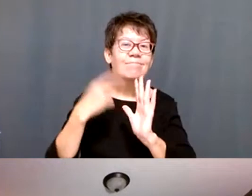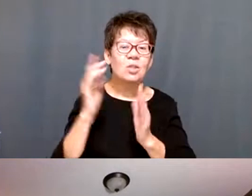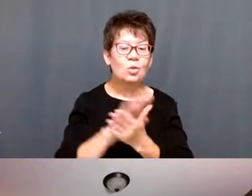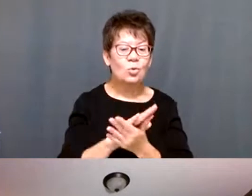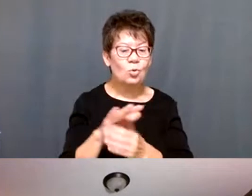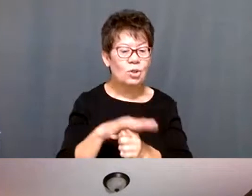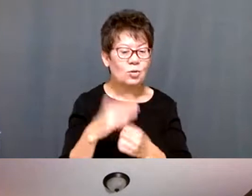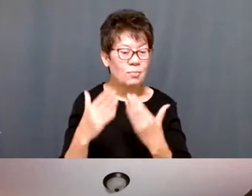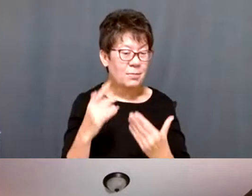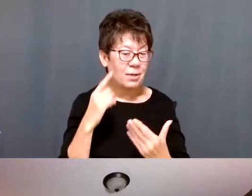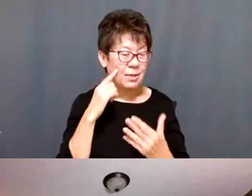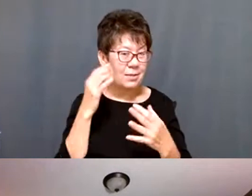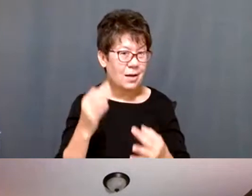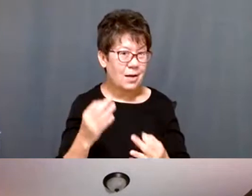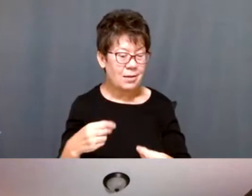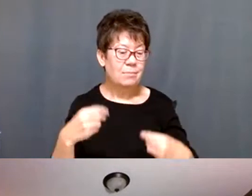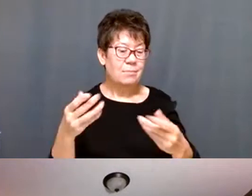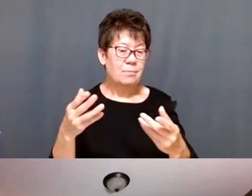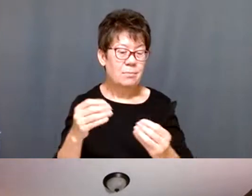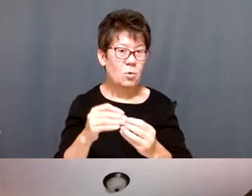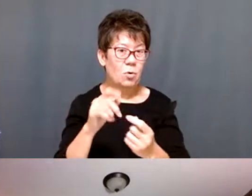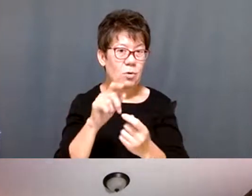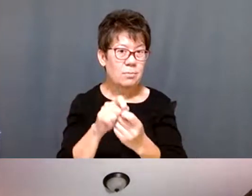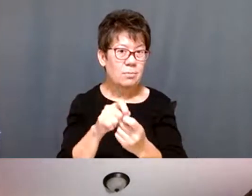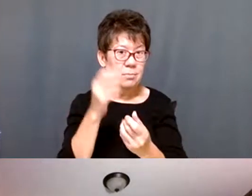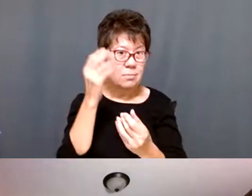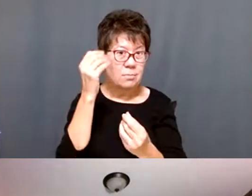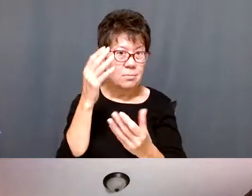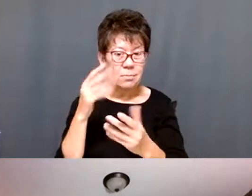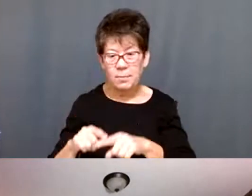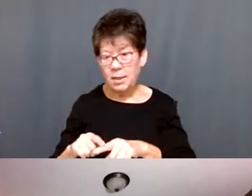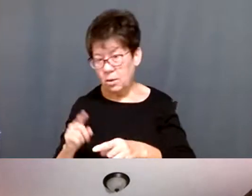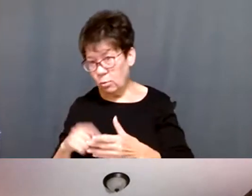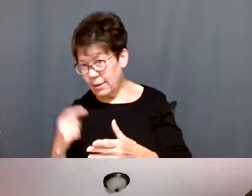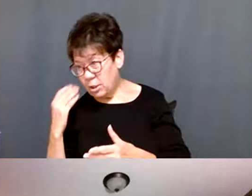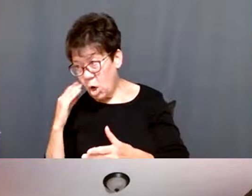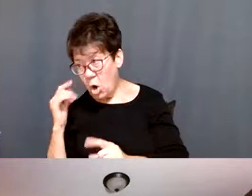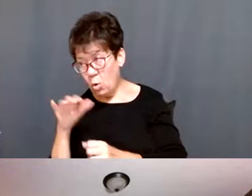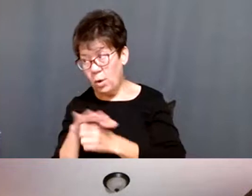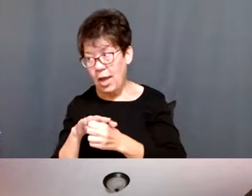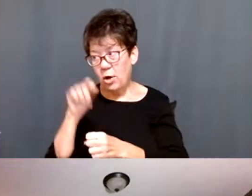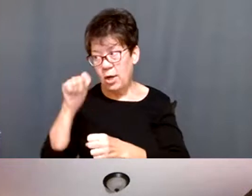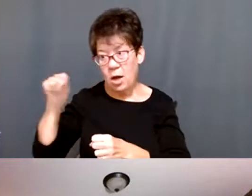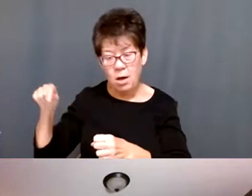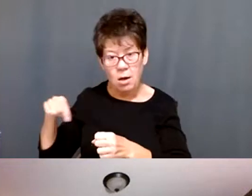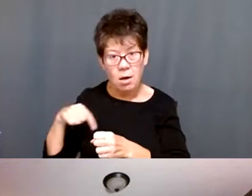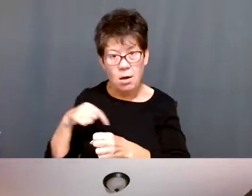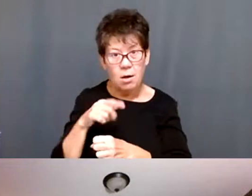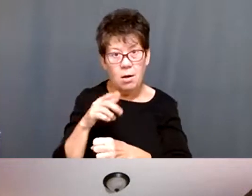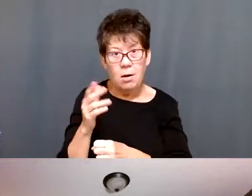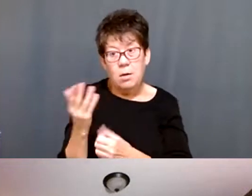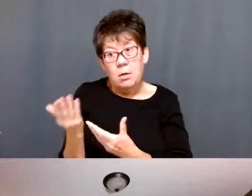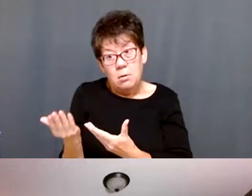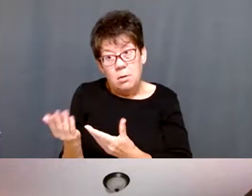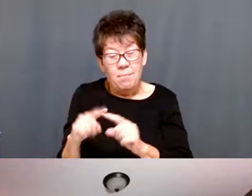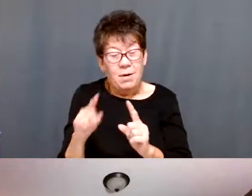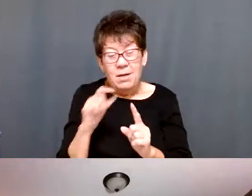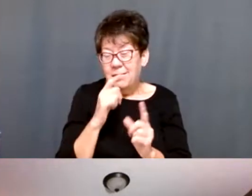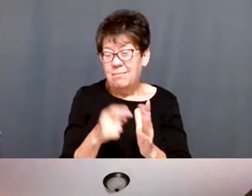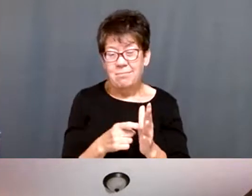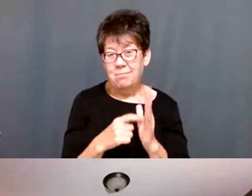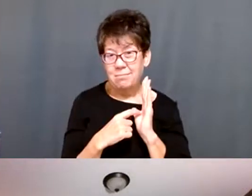decide to provide more specific information for you based on what they know is available in the area in their school district. They're not required